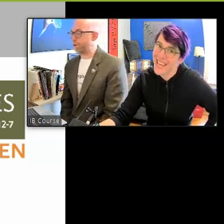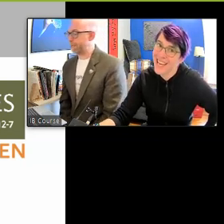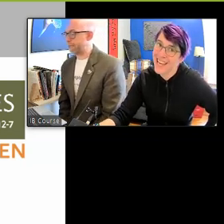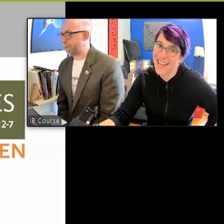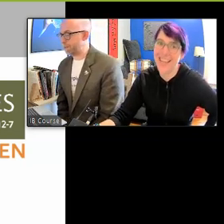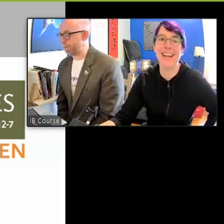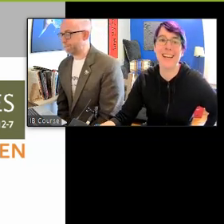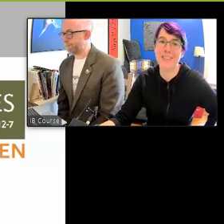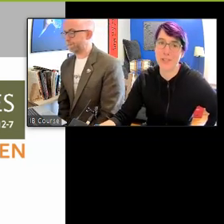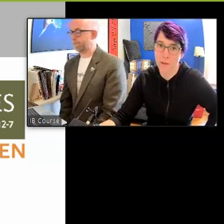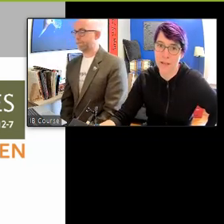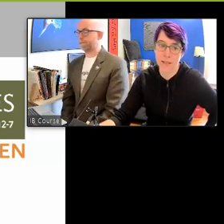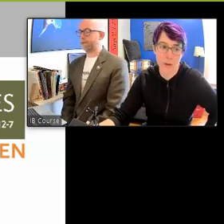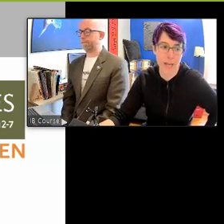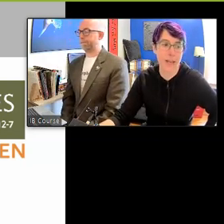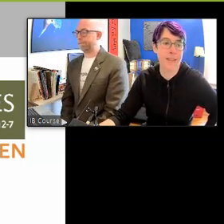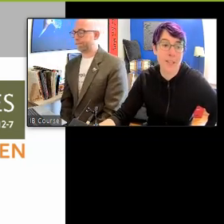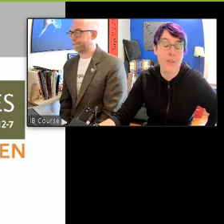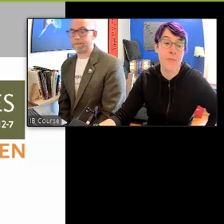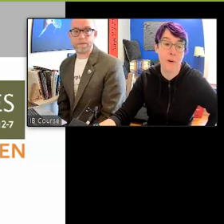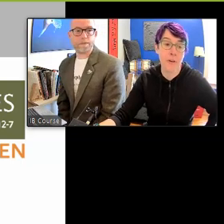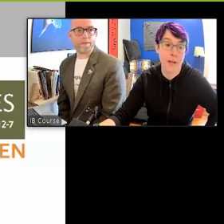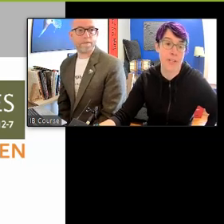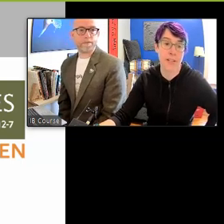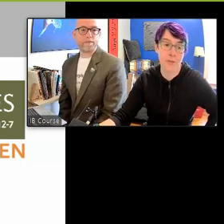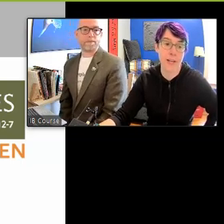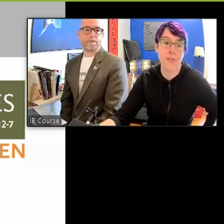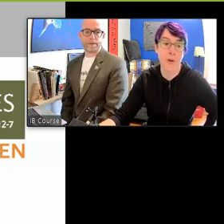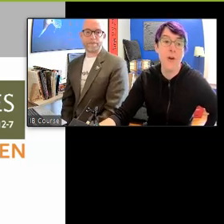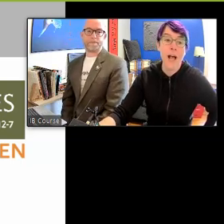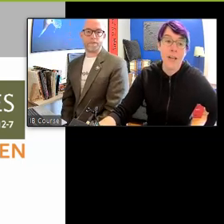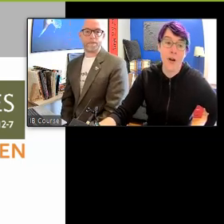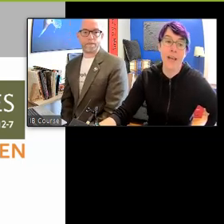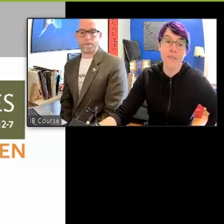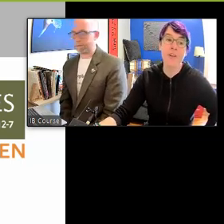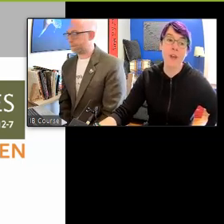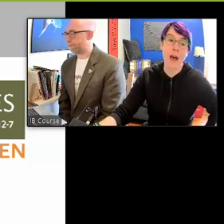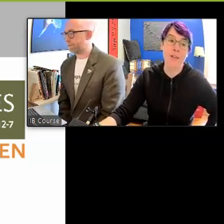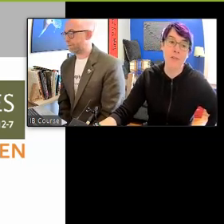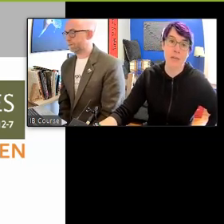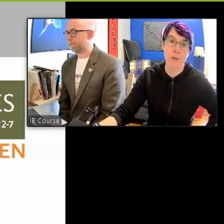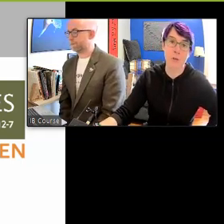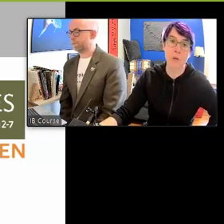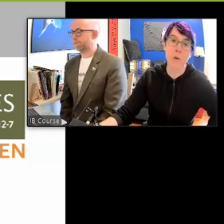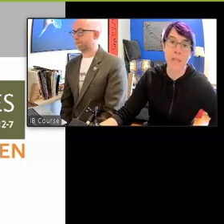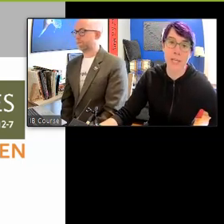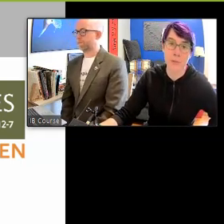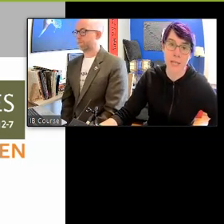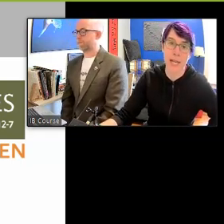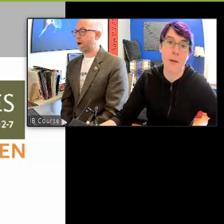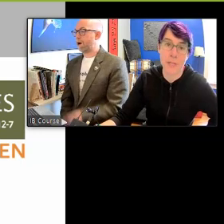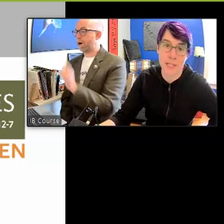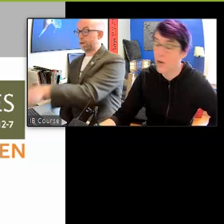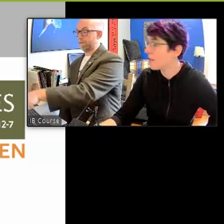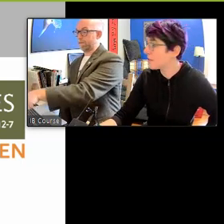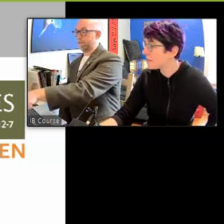fuel metabolism? Yeah, super good. Okay, yeah. These are the important questions, right? So, you know, if they're not using hemoglobin, what are they using